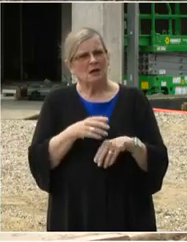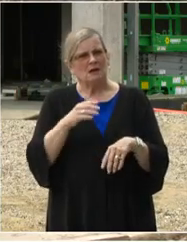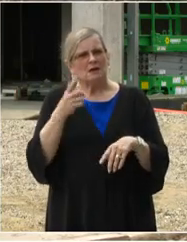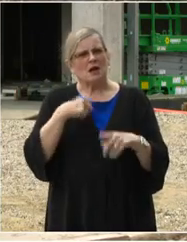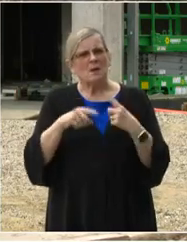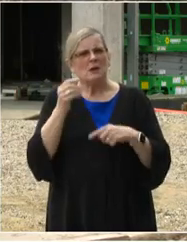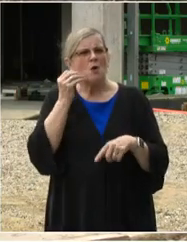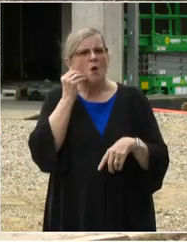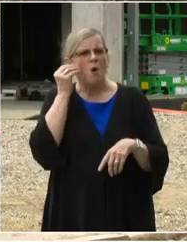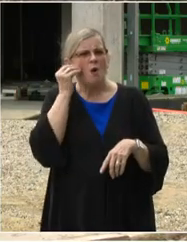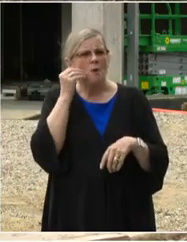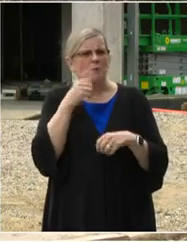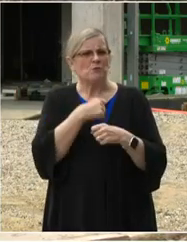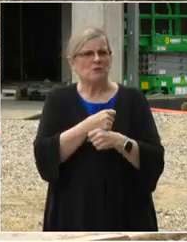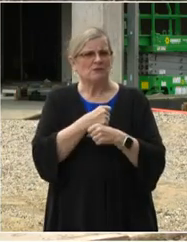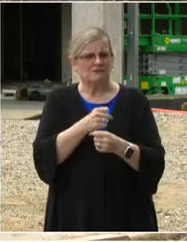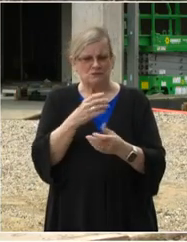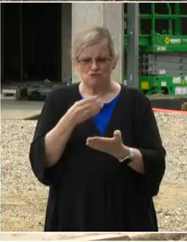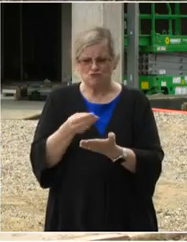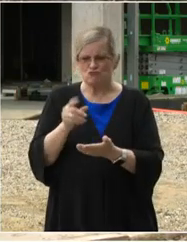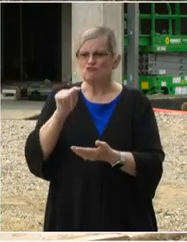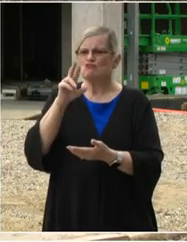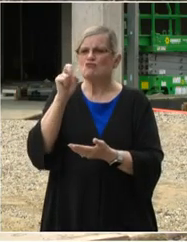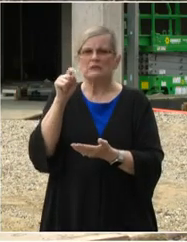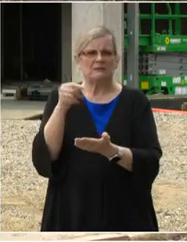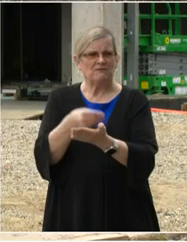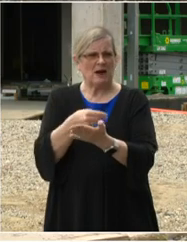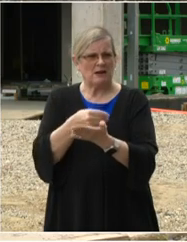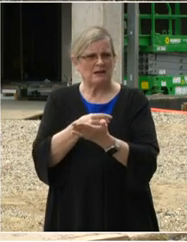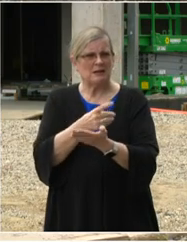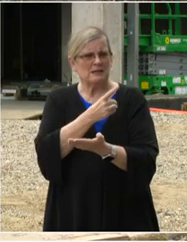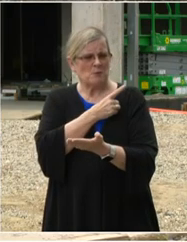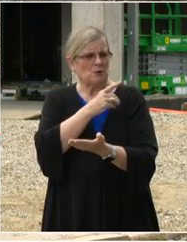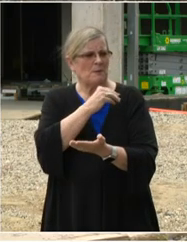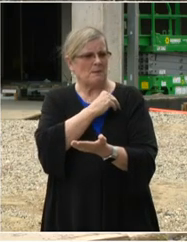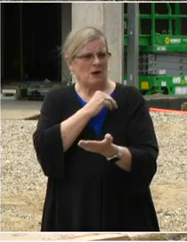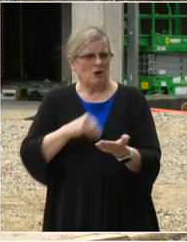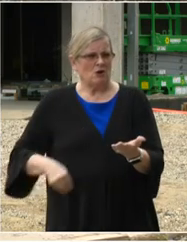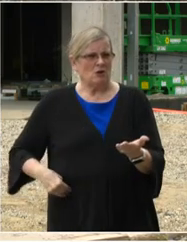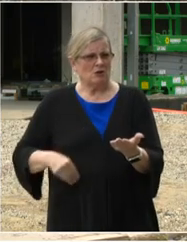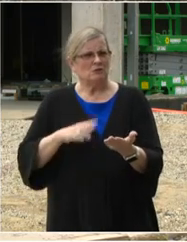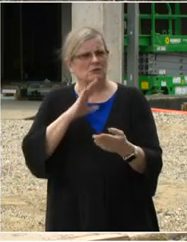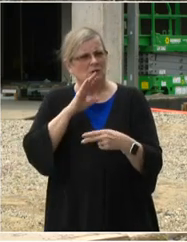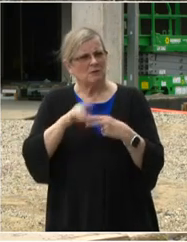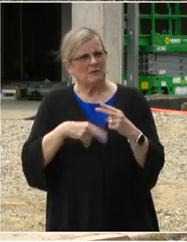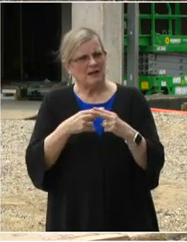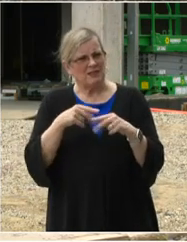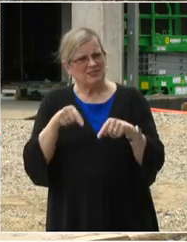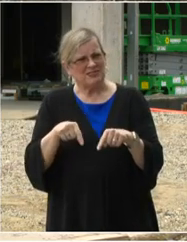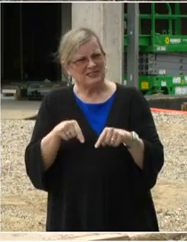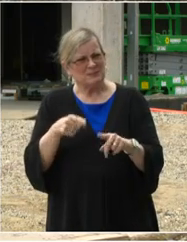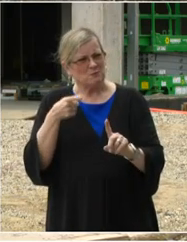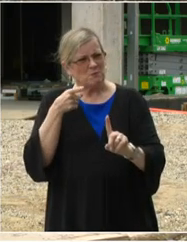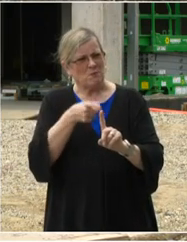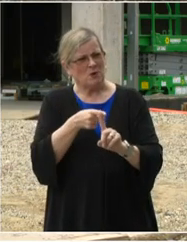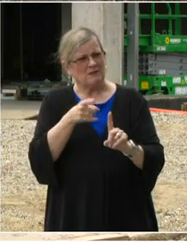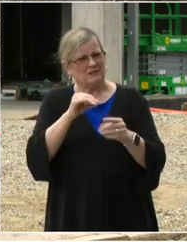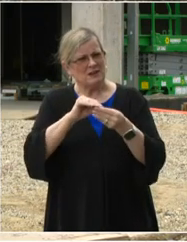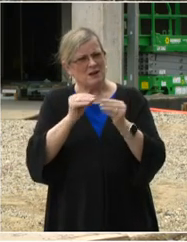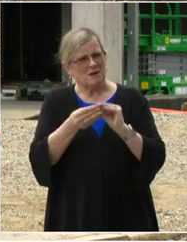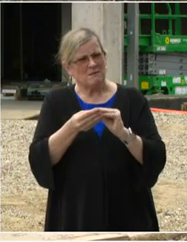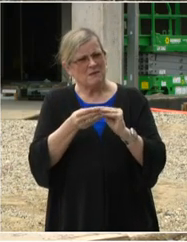for a second, you and the Deputy Mayor both talked about how at this point, I believe the number was that we're